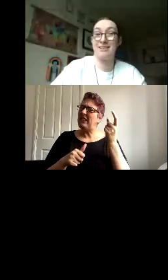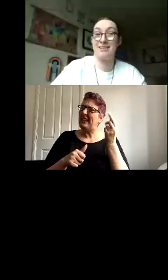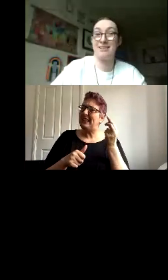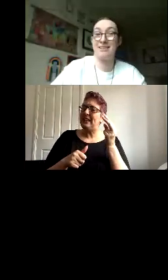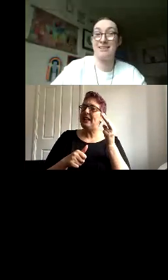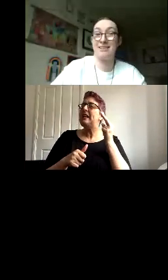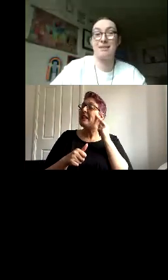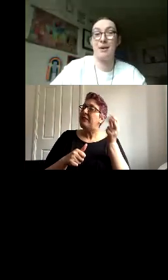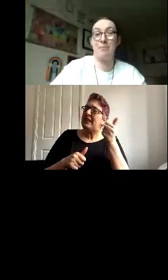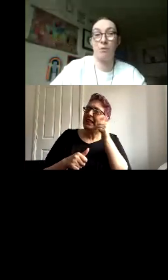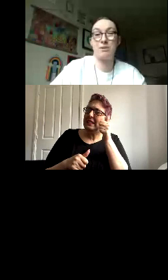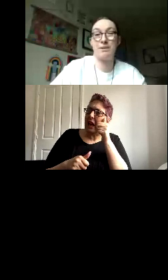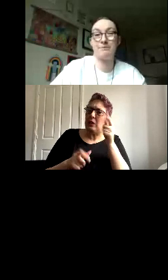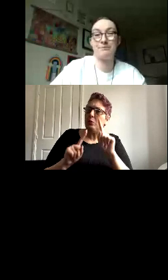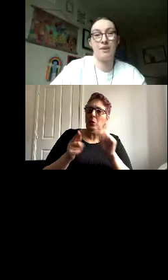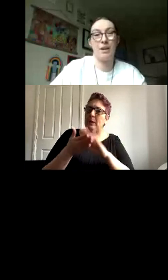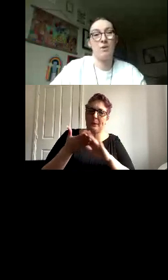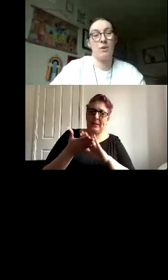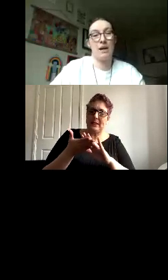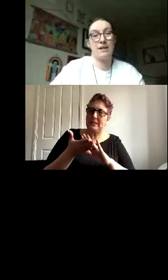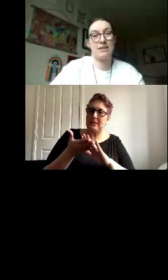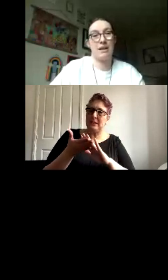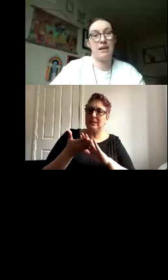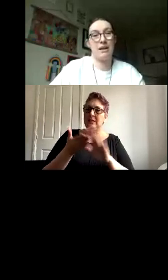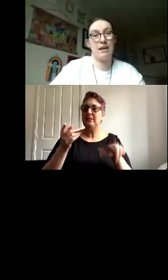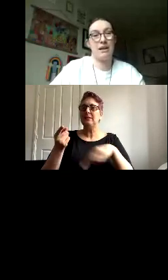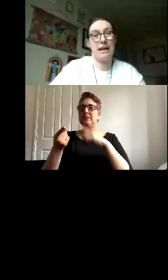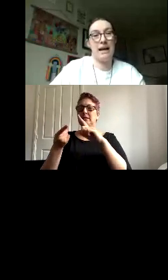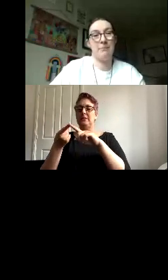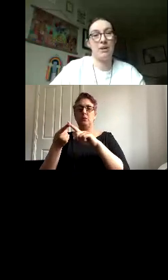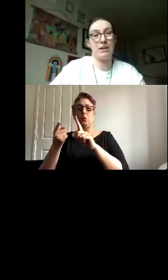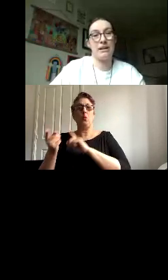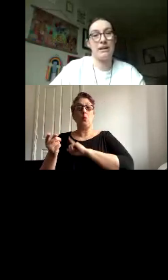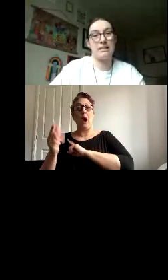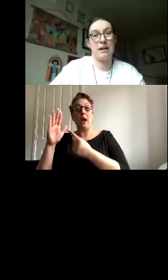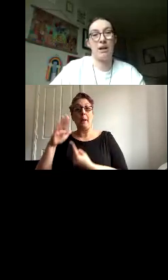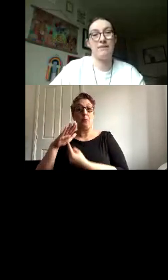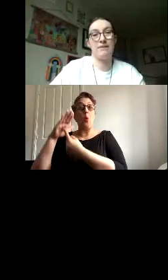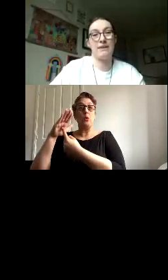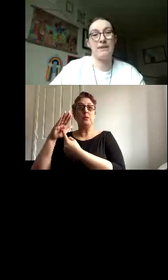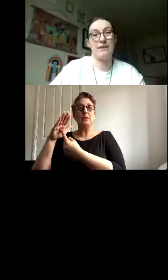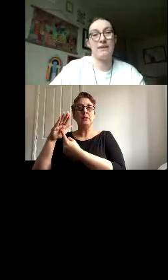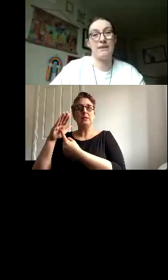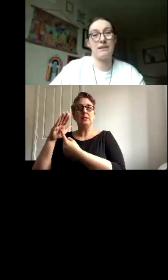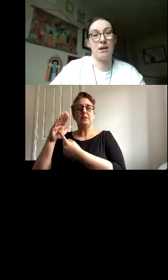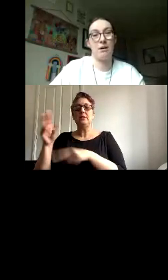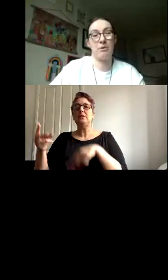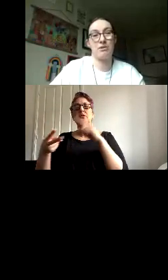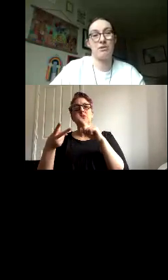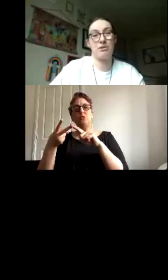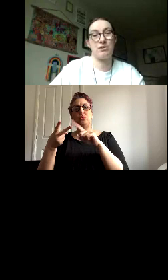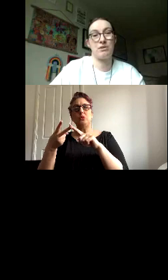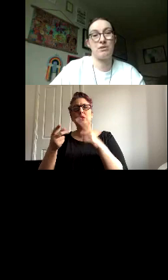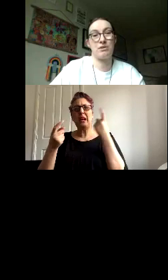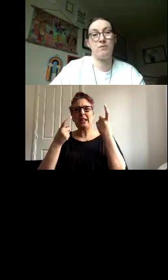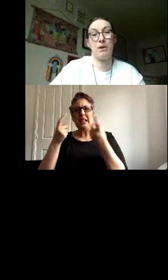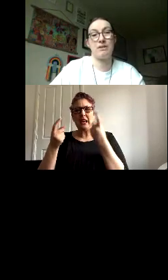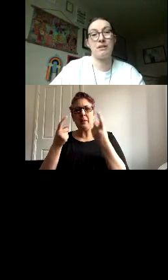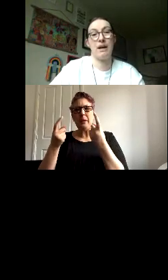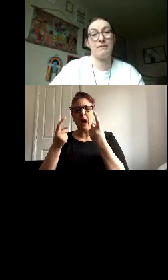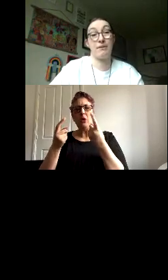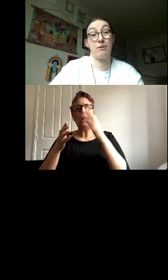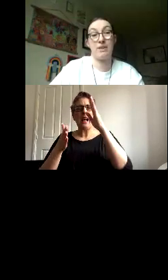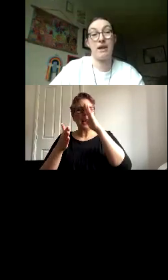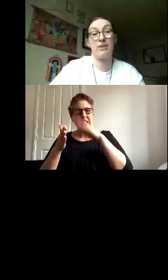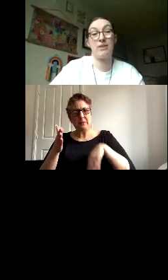why it's so important. We're going to some real life examples of what it's like for deaf people interacting